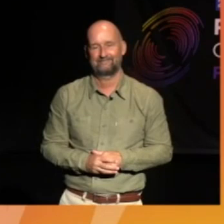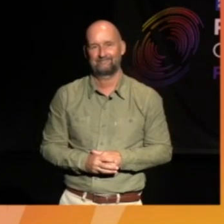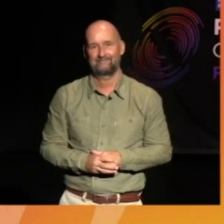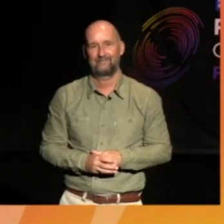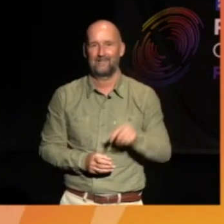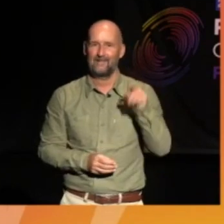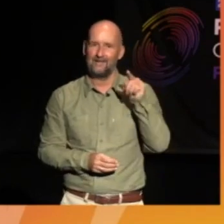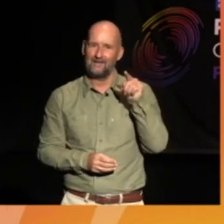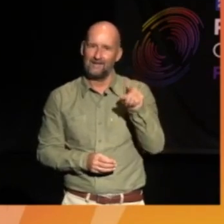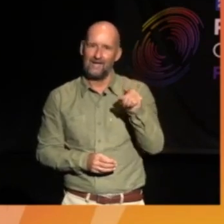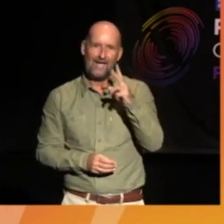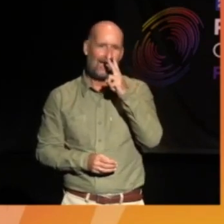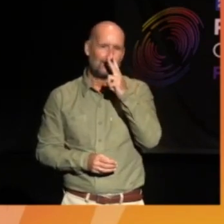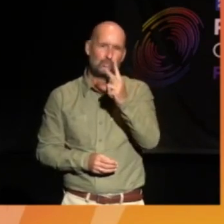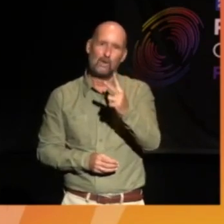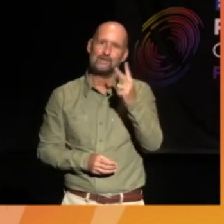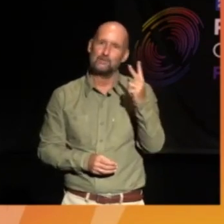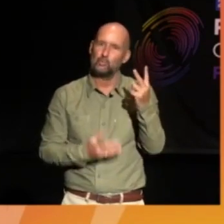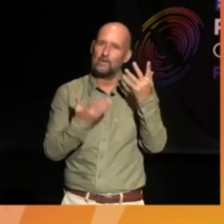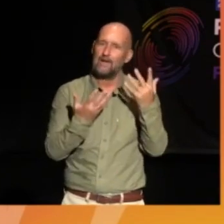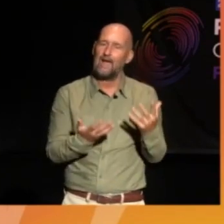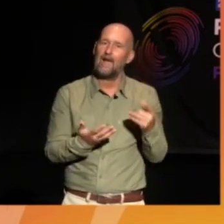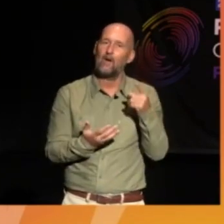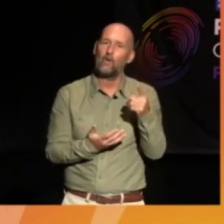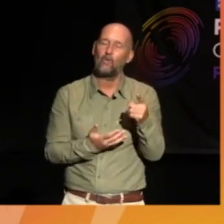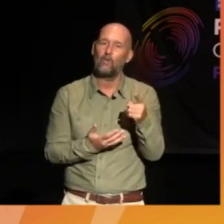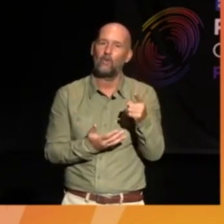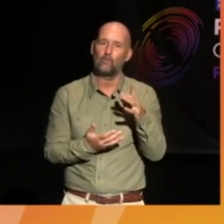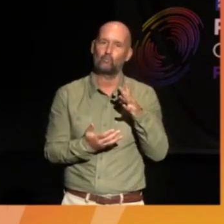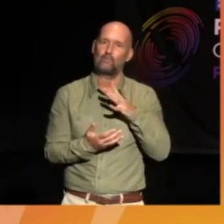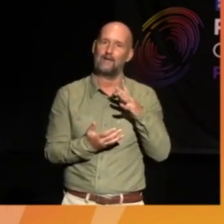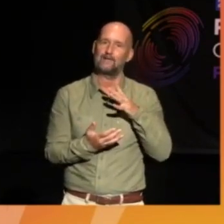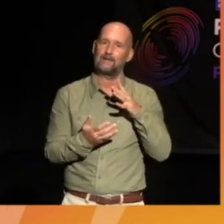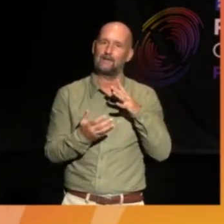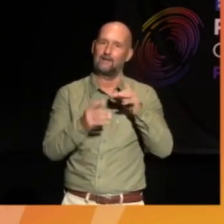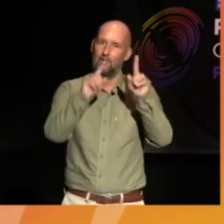think I know that you're 22 now. I'm just waiting for you to come on screen.